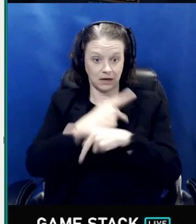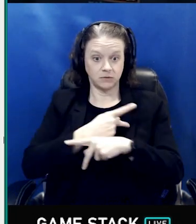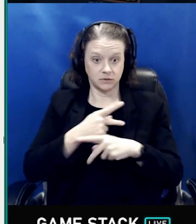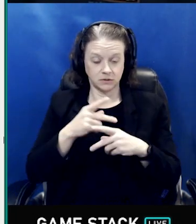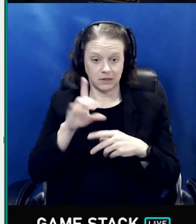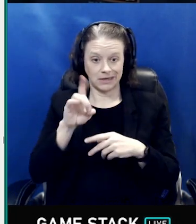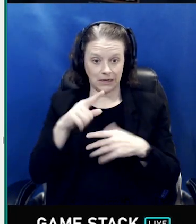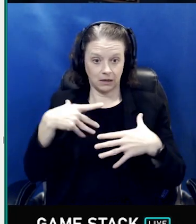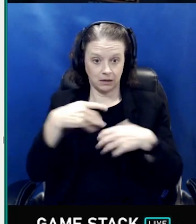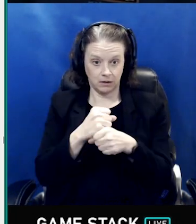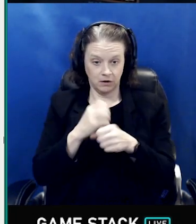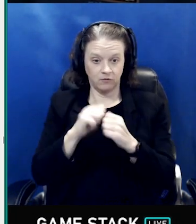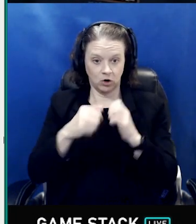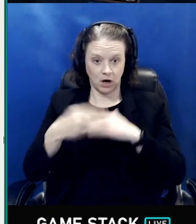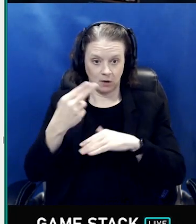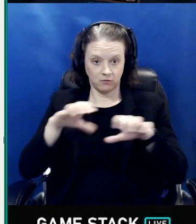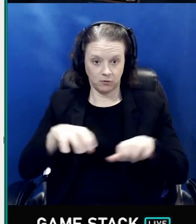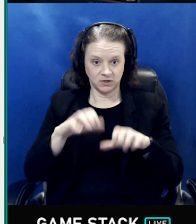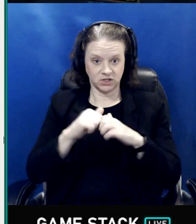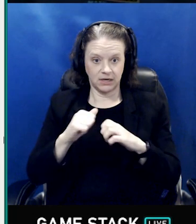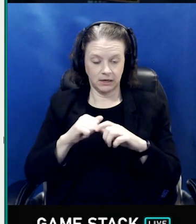performance in aggregation queries.